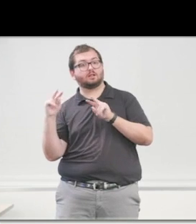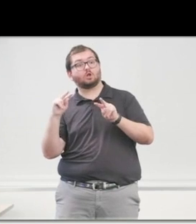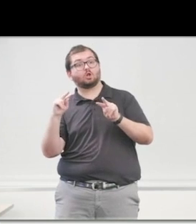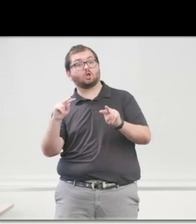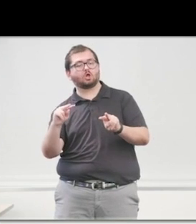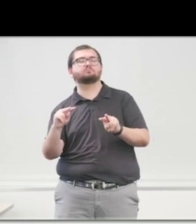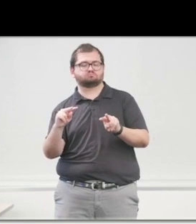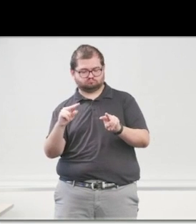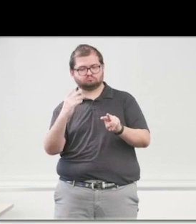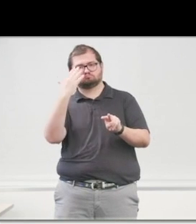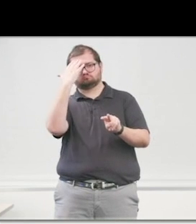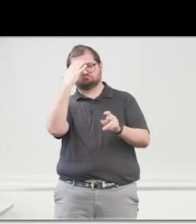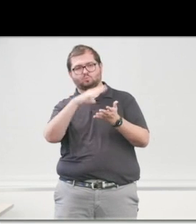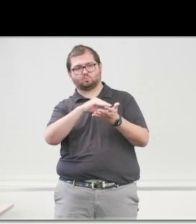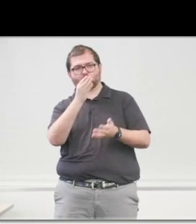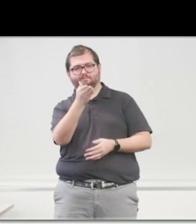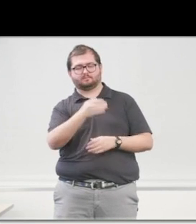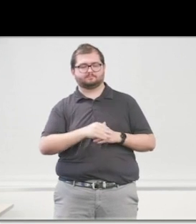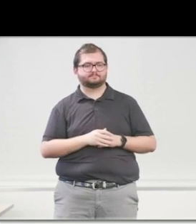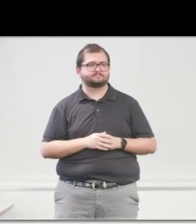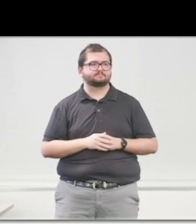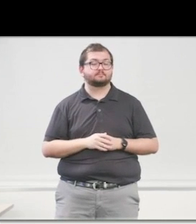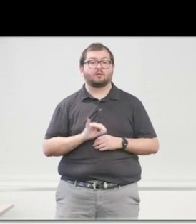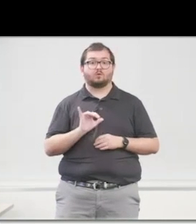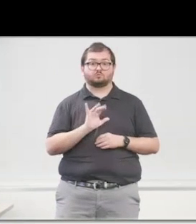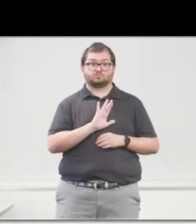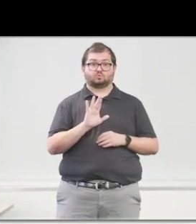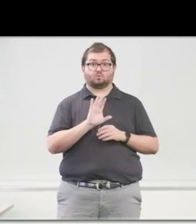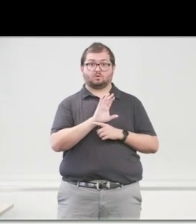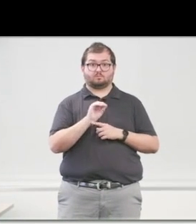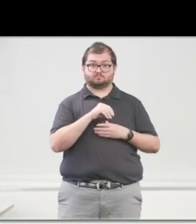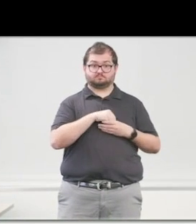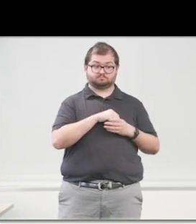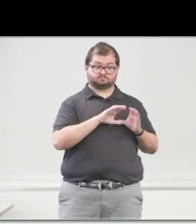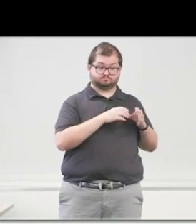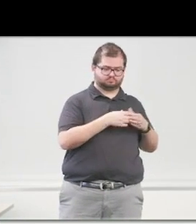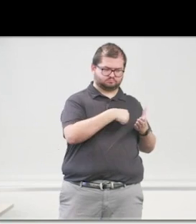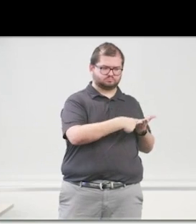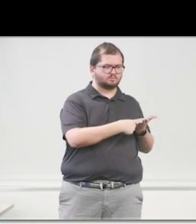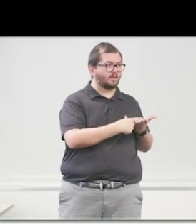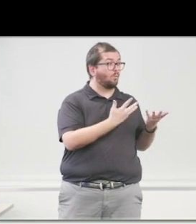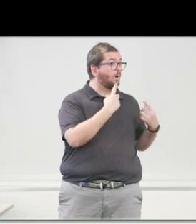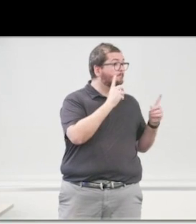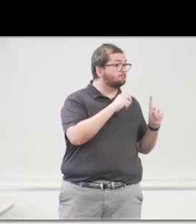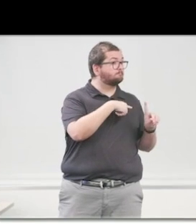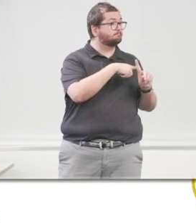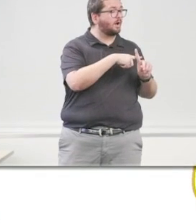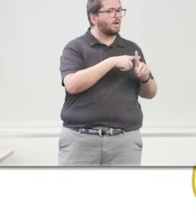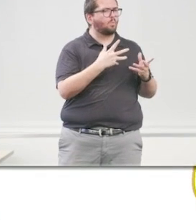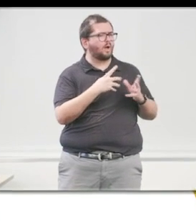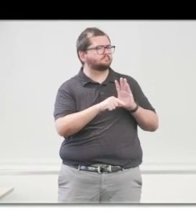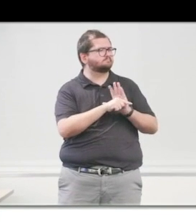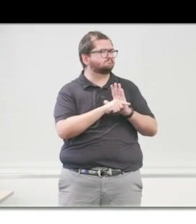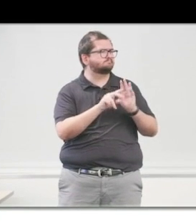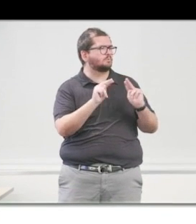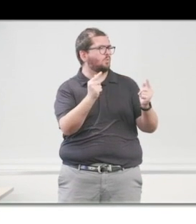And then internally, make sure that you go over what worked, what didn't, and you're constantly tweaking that